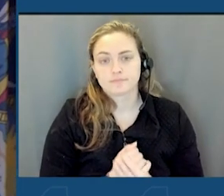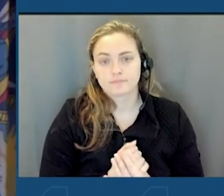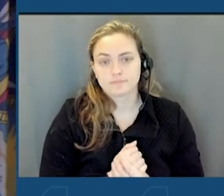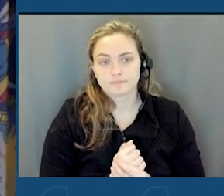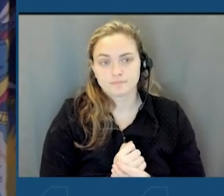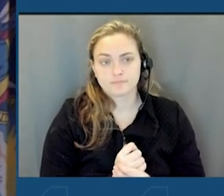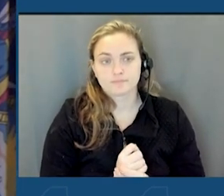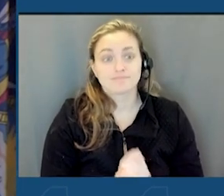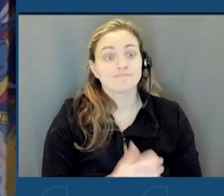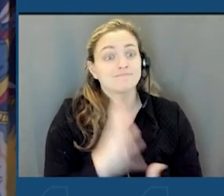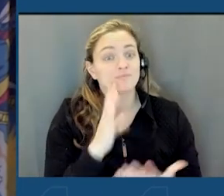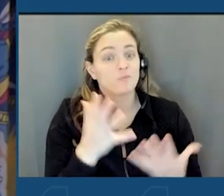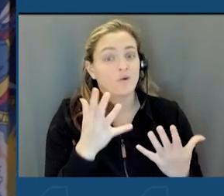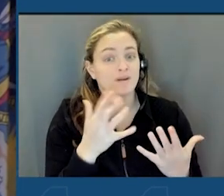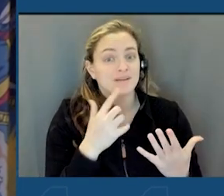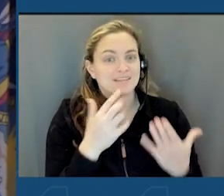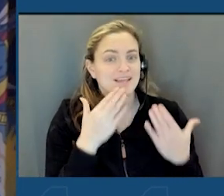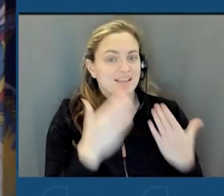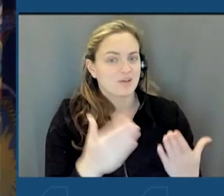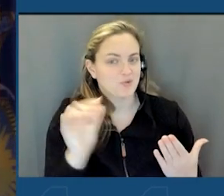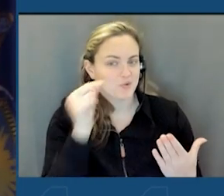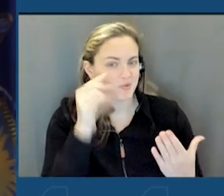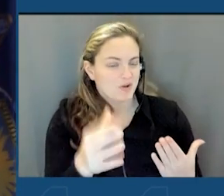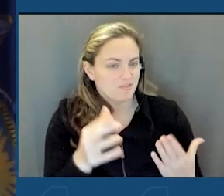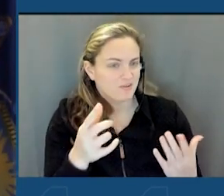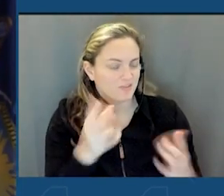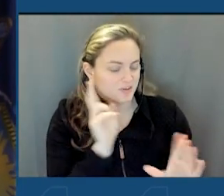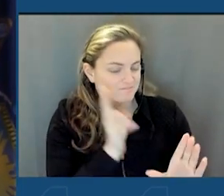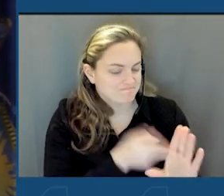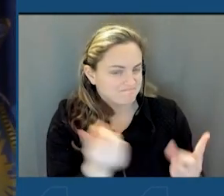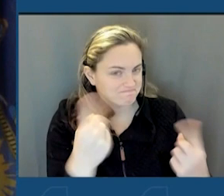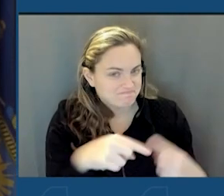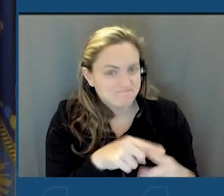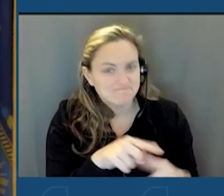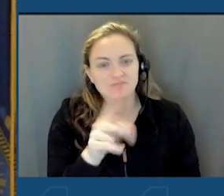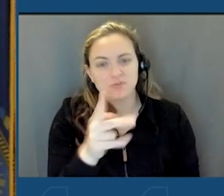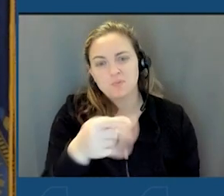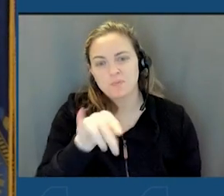I'd like to thank the governor for coming to the village of Patchogue.